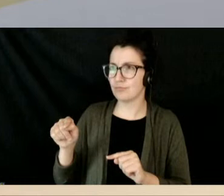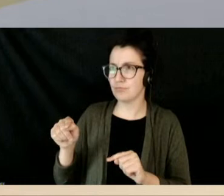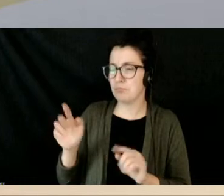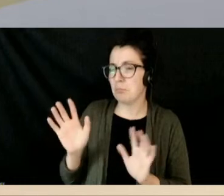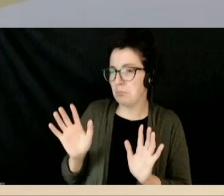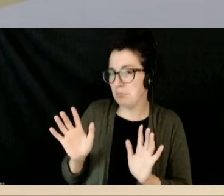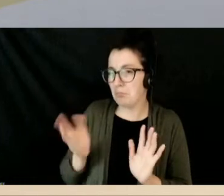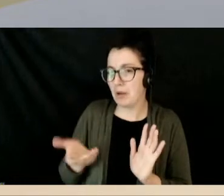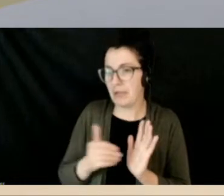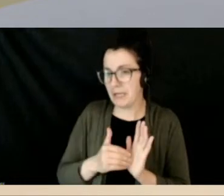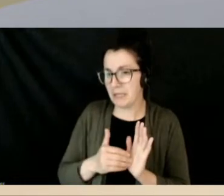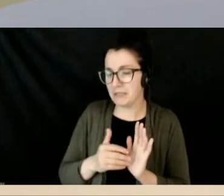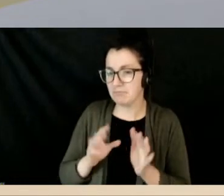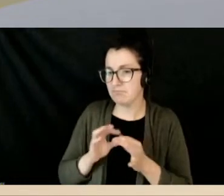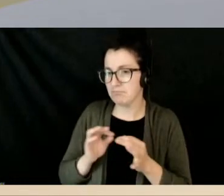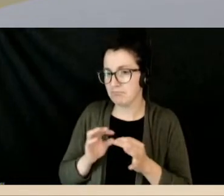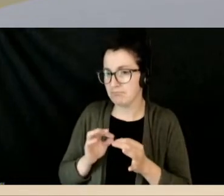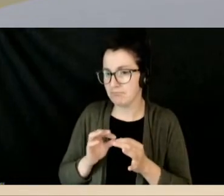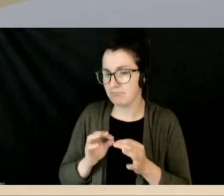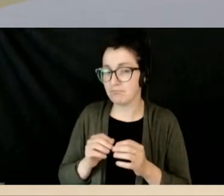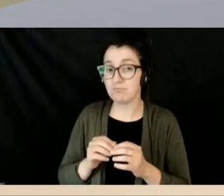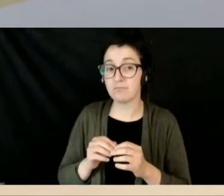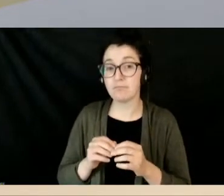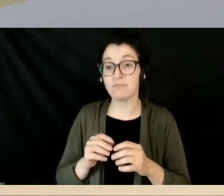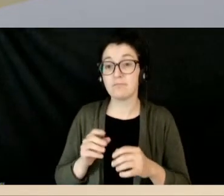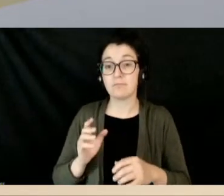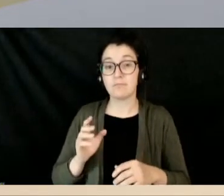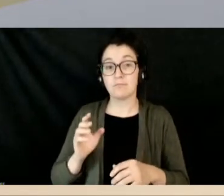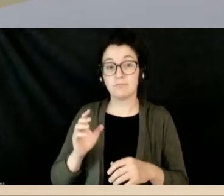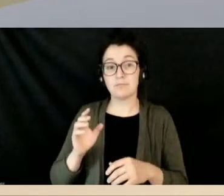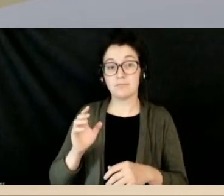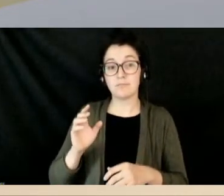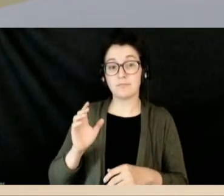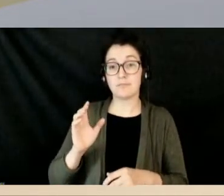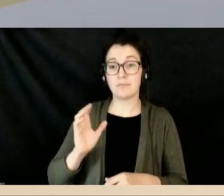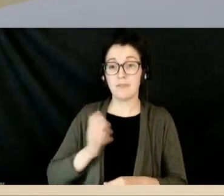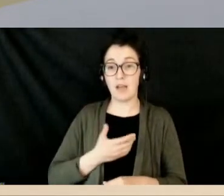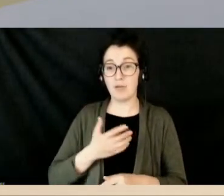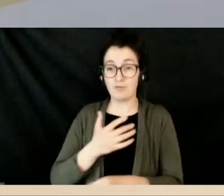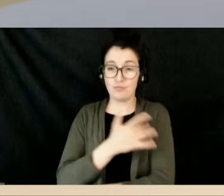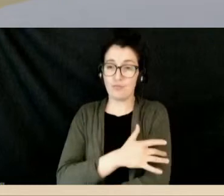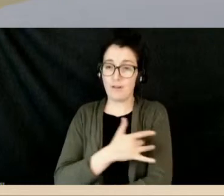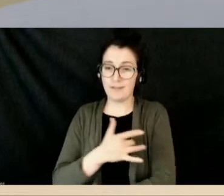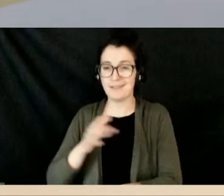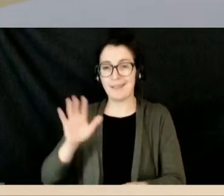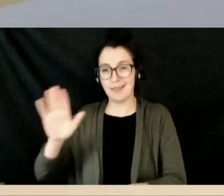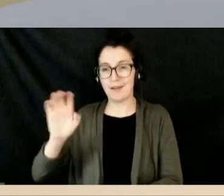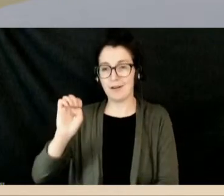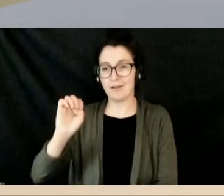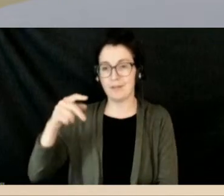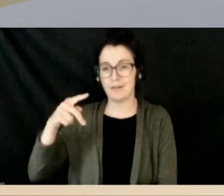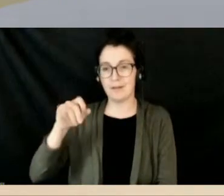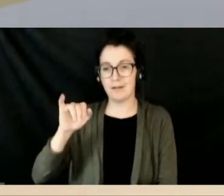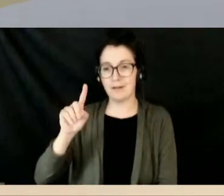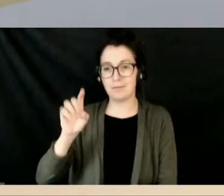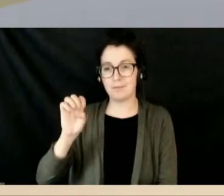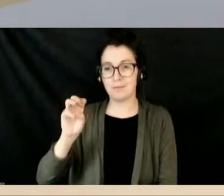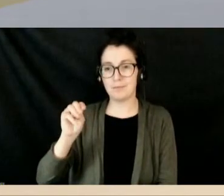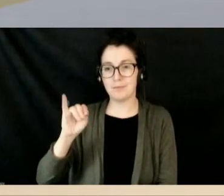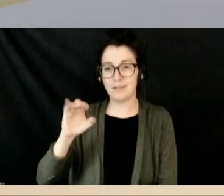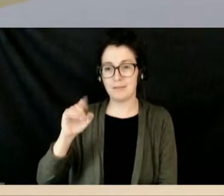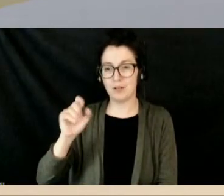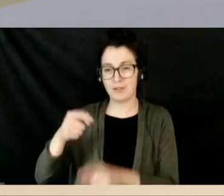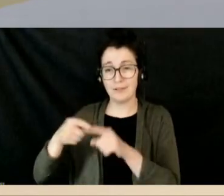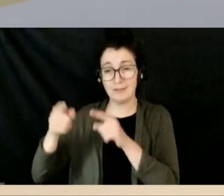I think certainly our Atlantic epidemiologists meet on a regular basis and have for weeks.